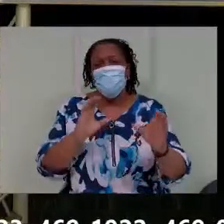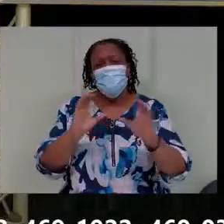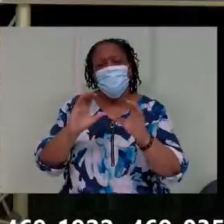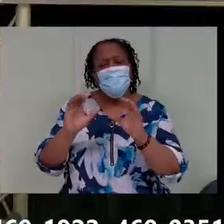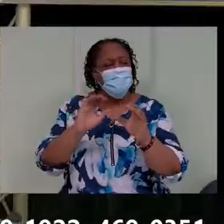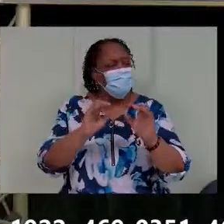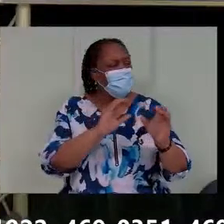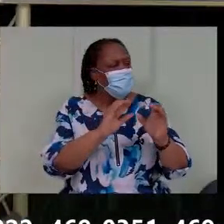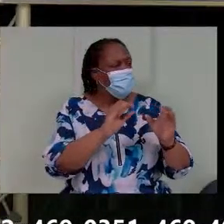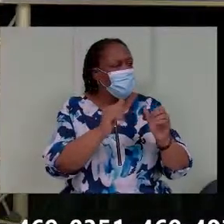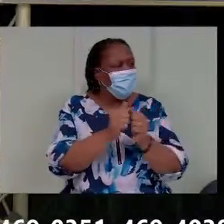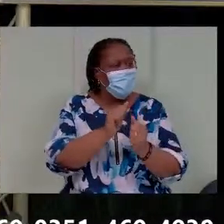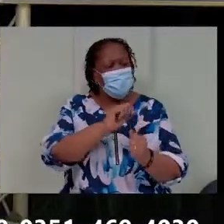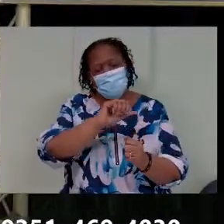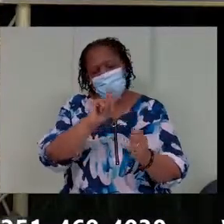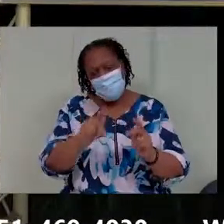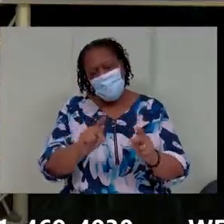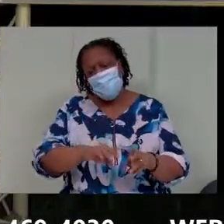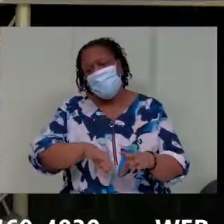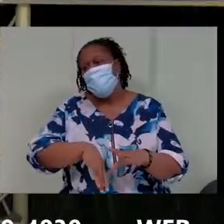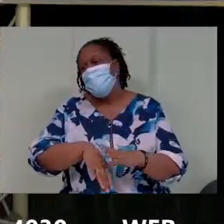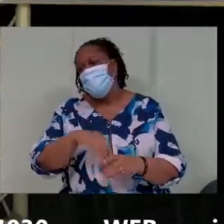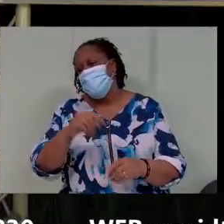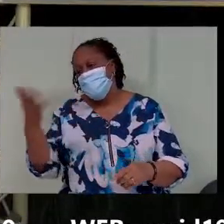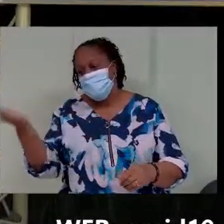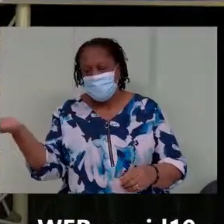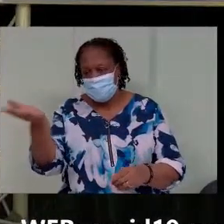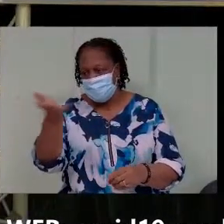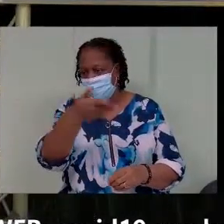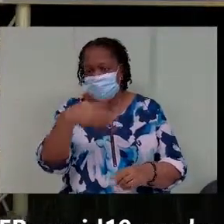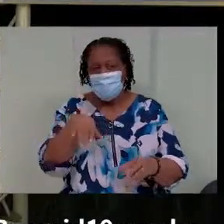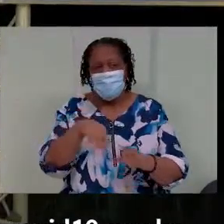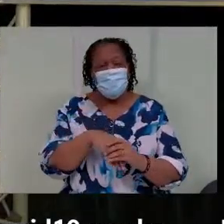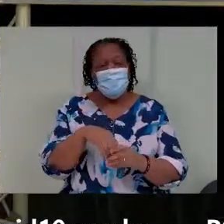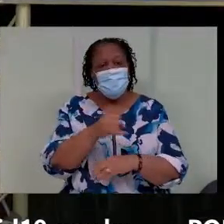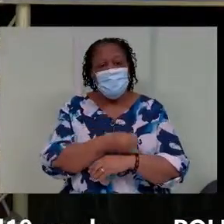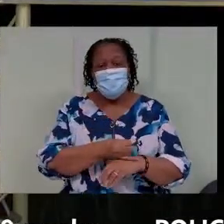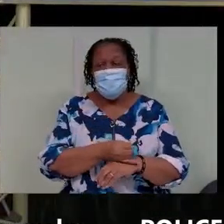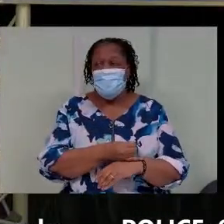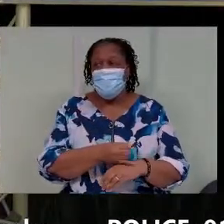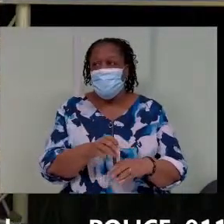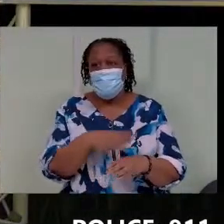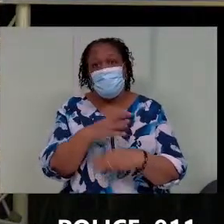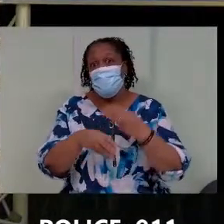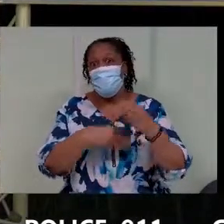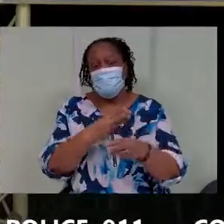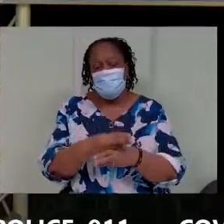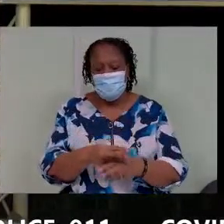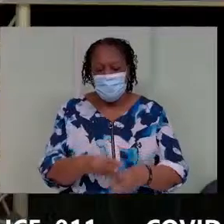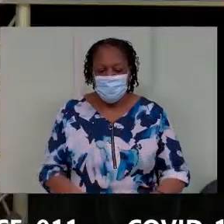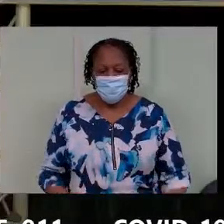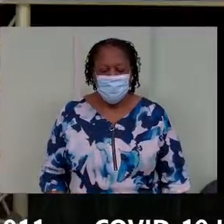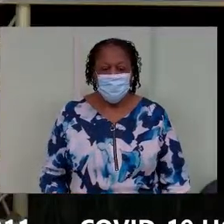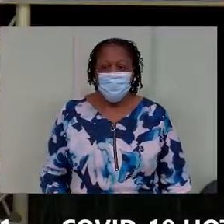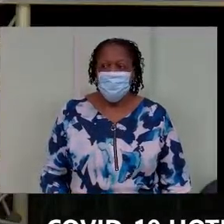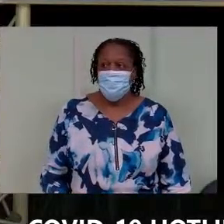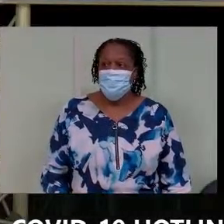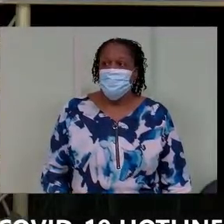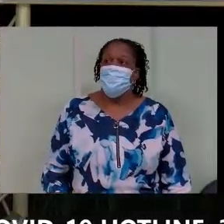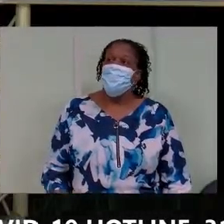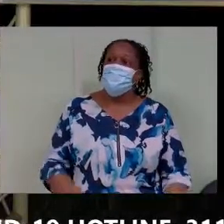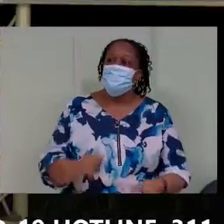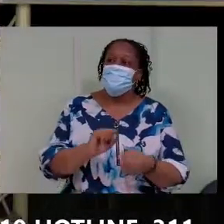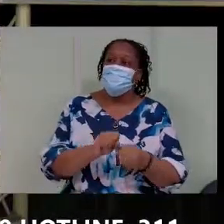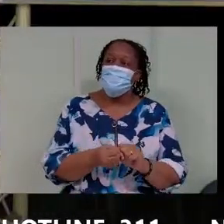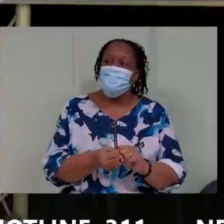you're sacrificing 14 days but avoiding you, if you are inadvertently infected,